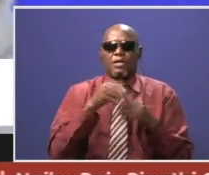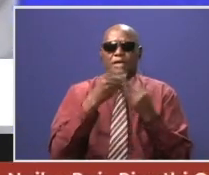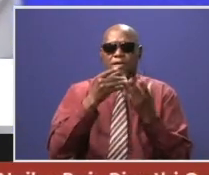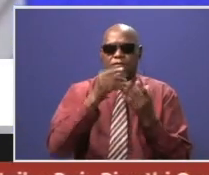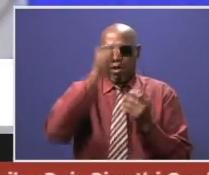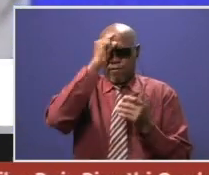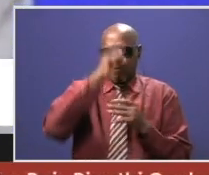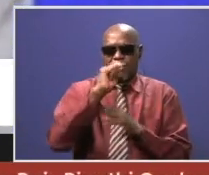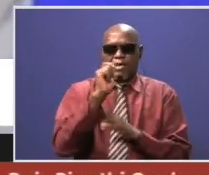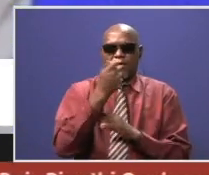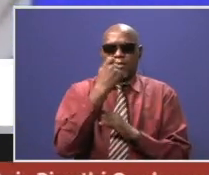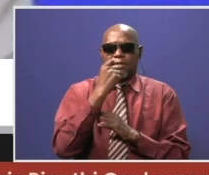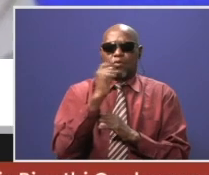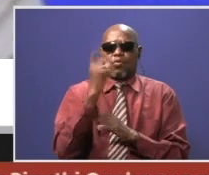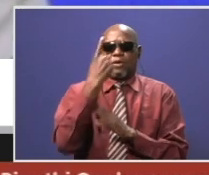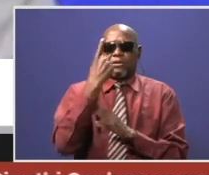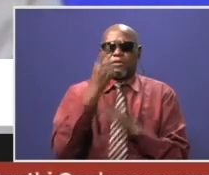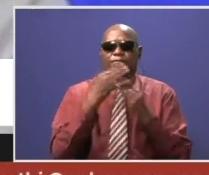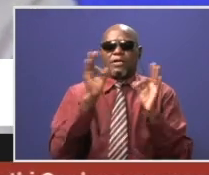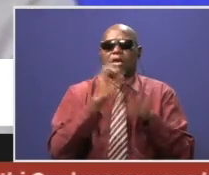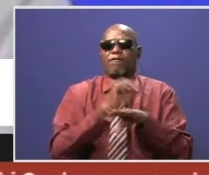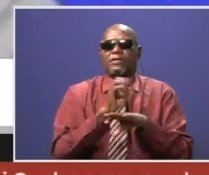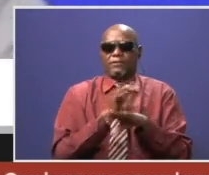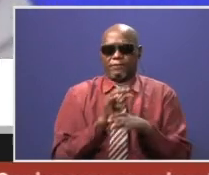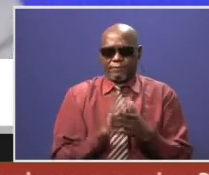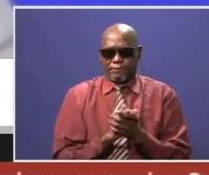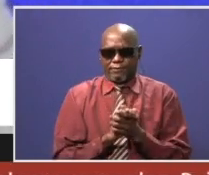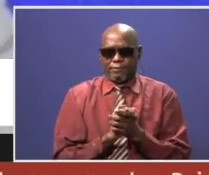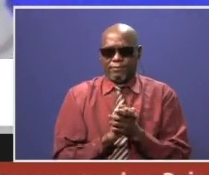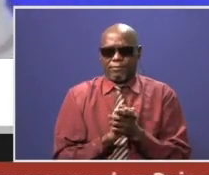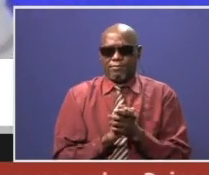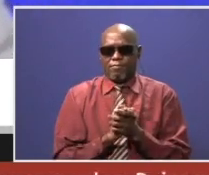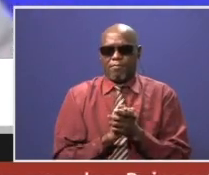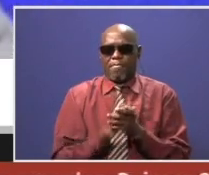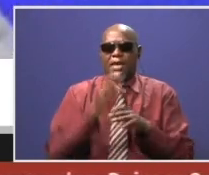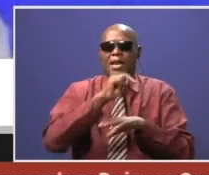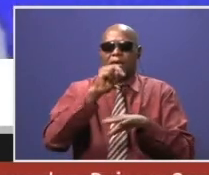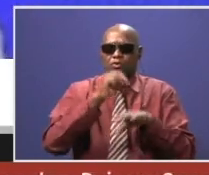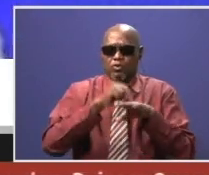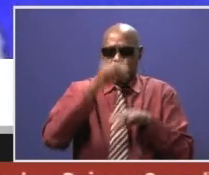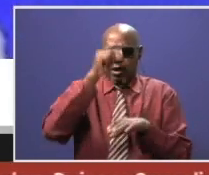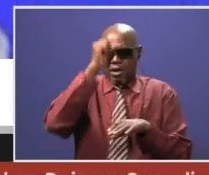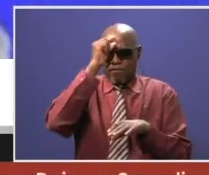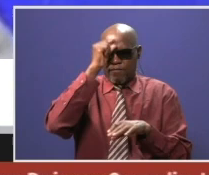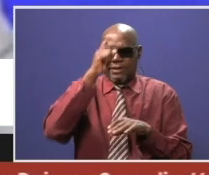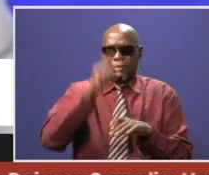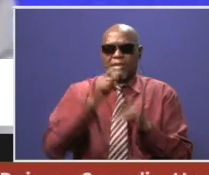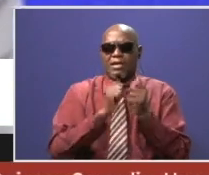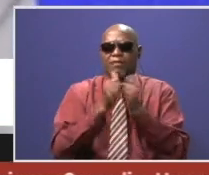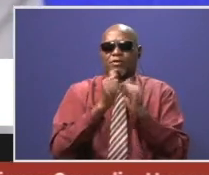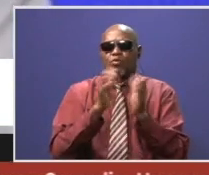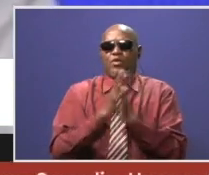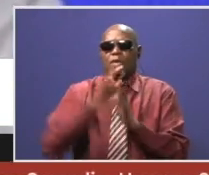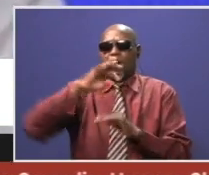Kenya Kwanza free advice that the national government does not need to compete with the county